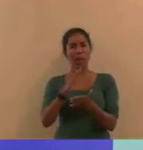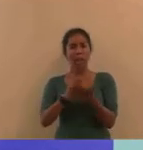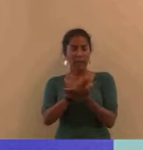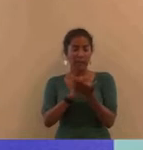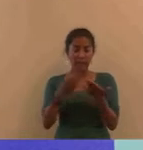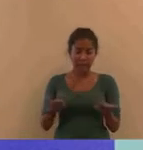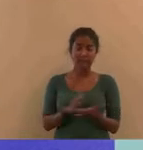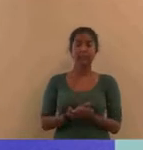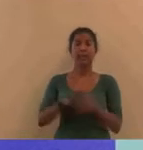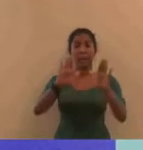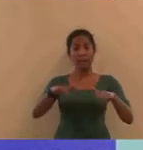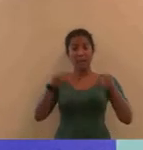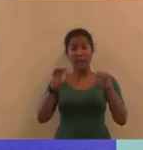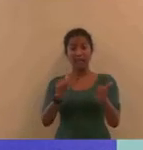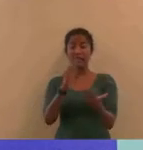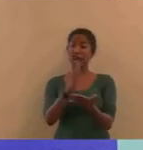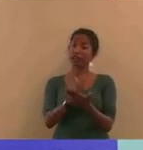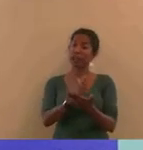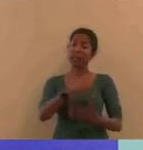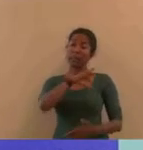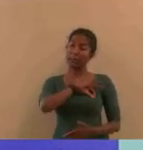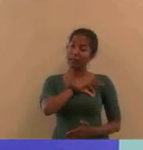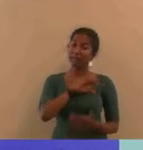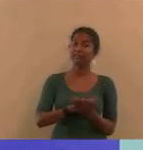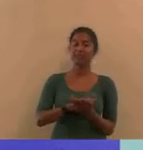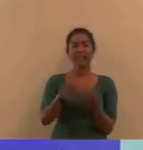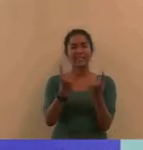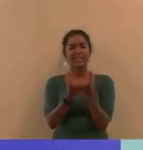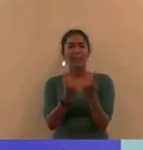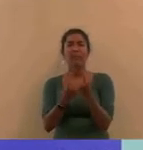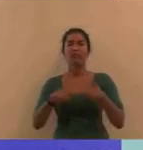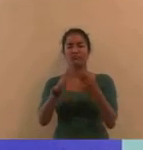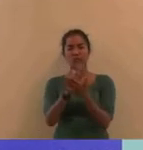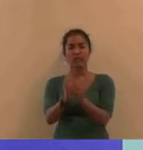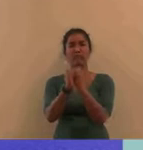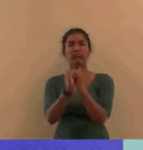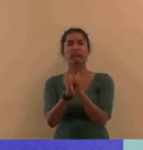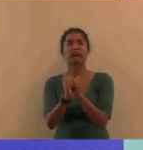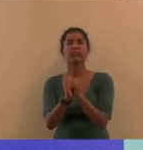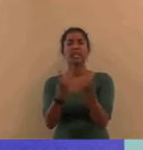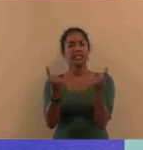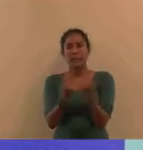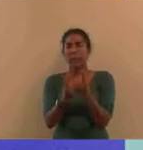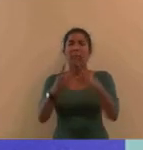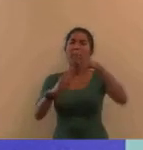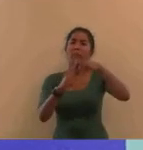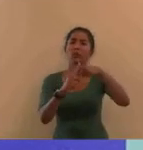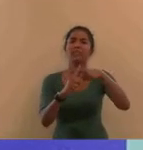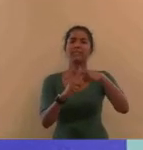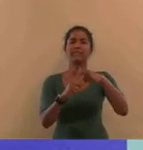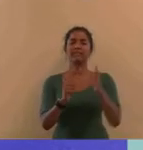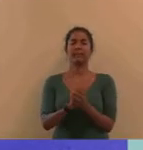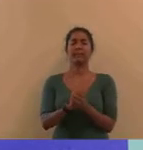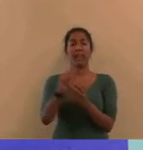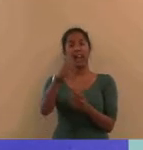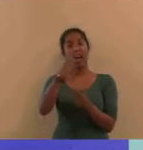A blessing is beneficial, something to be grateful for. It's something positive, but it can